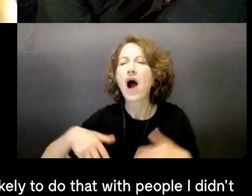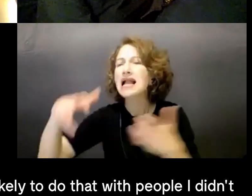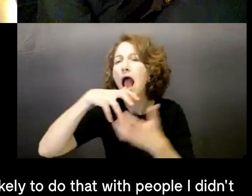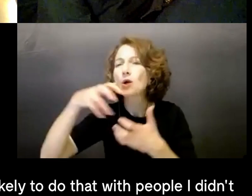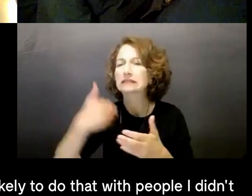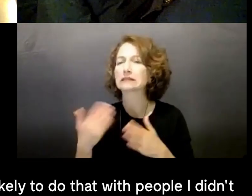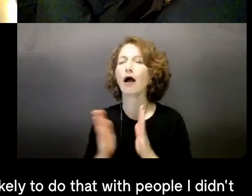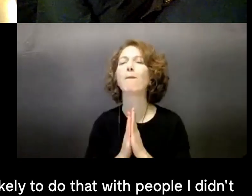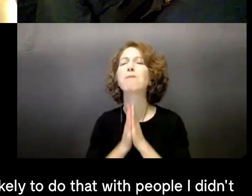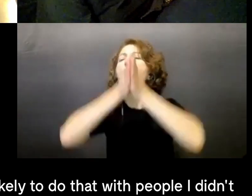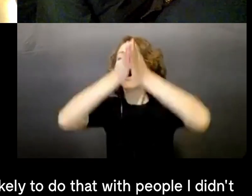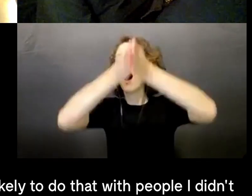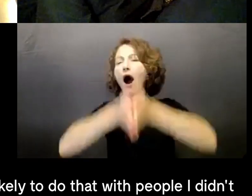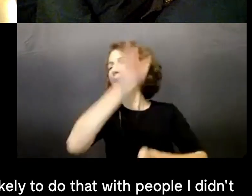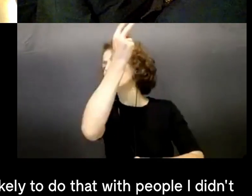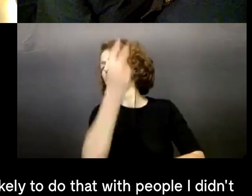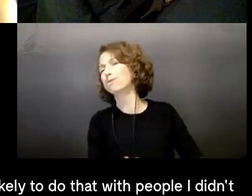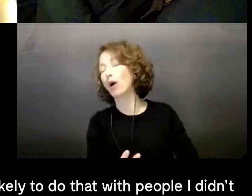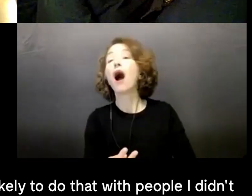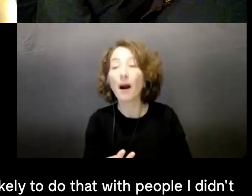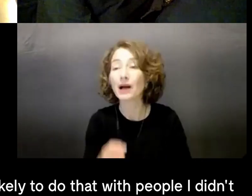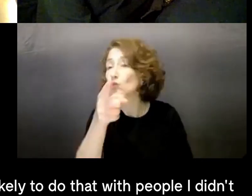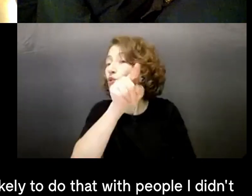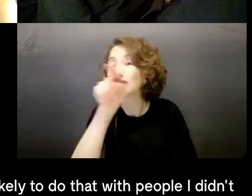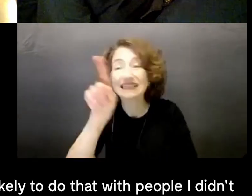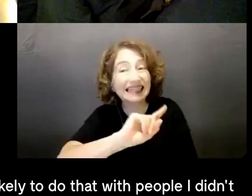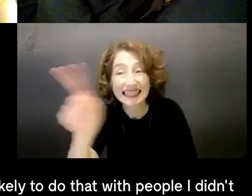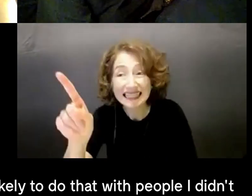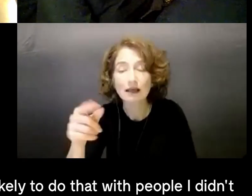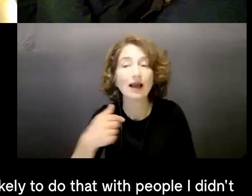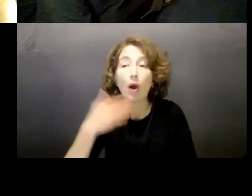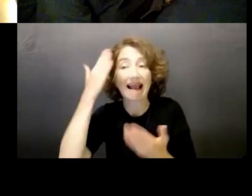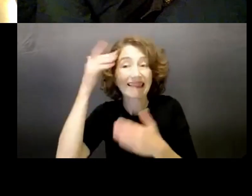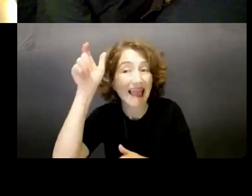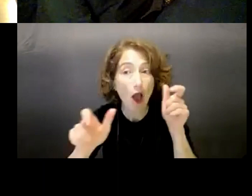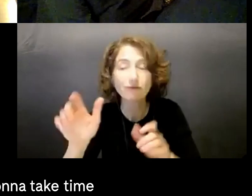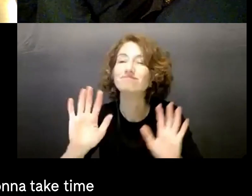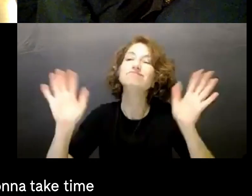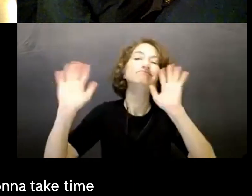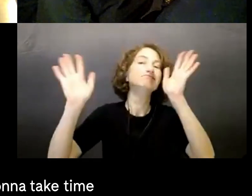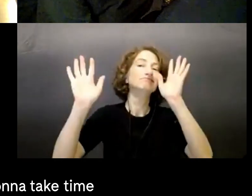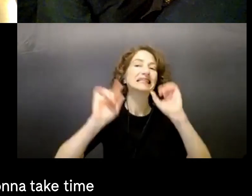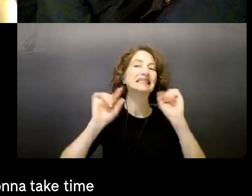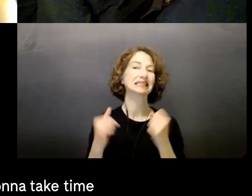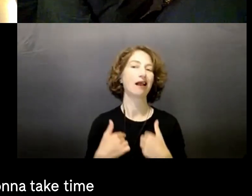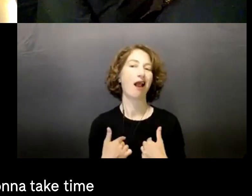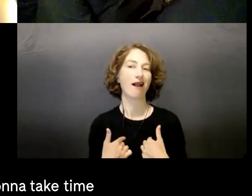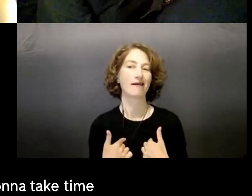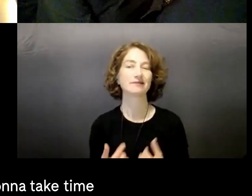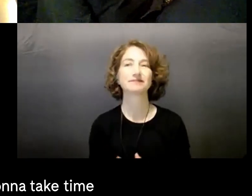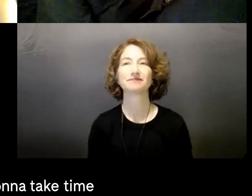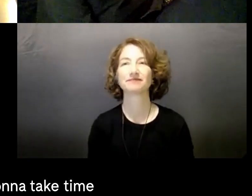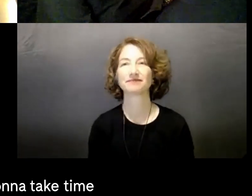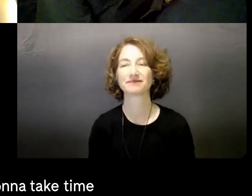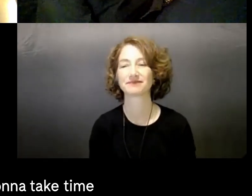don't think I would be likely to do that with people I didn't already trust or know. So that's going to take time